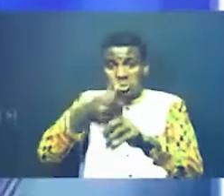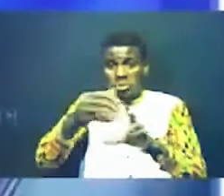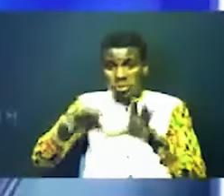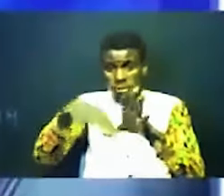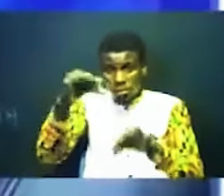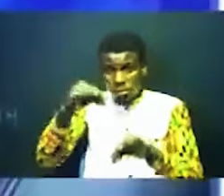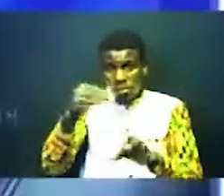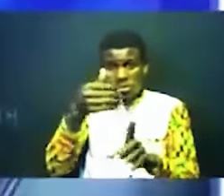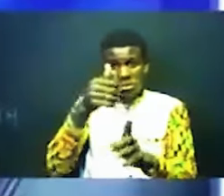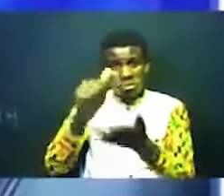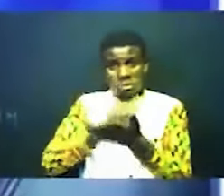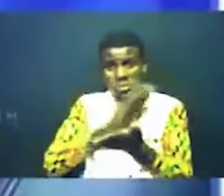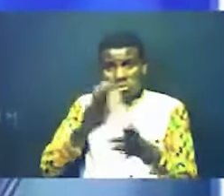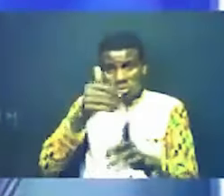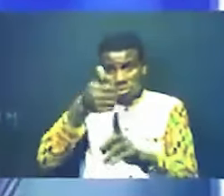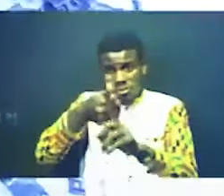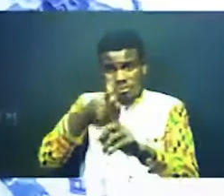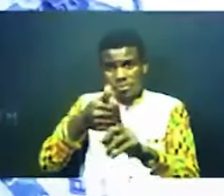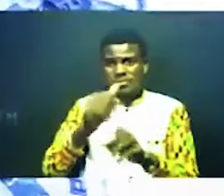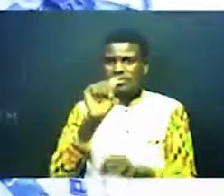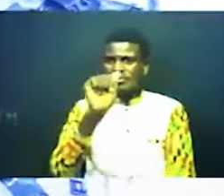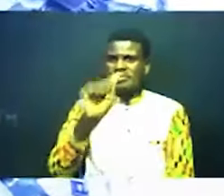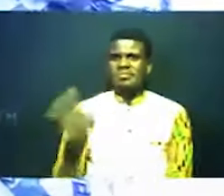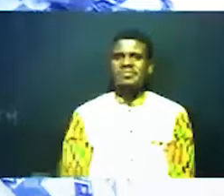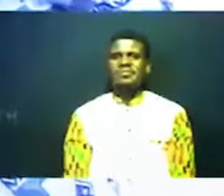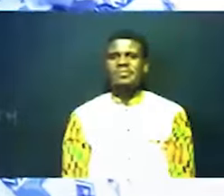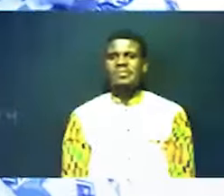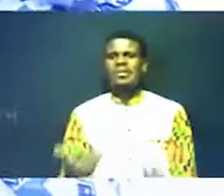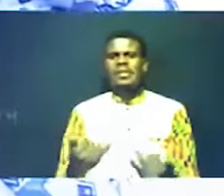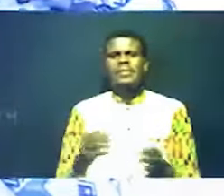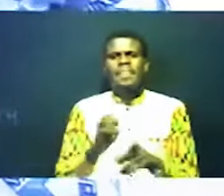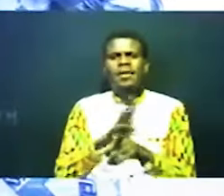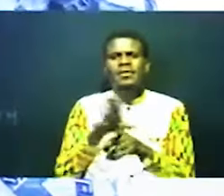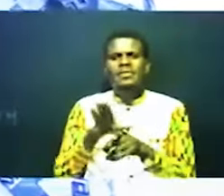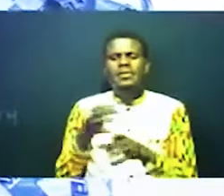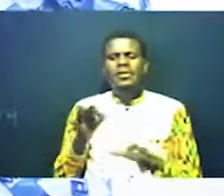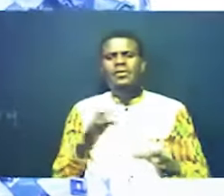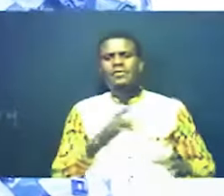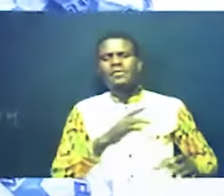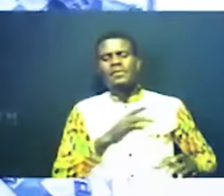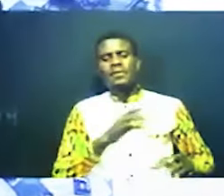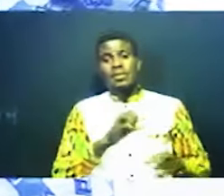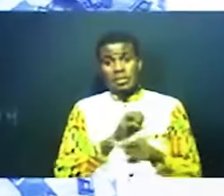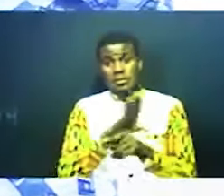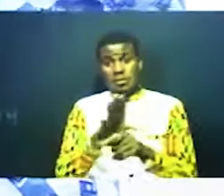self. So let us look at the devastating effects of